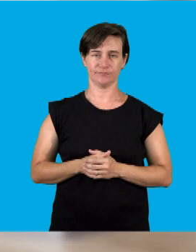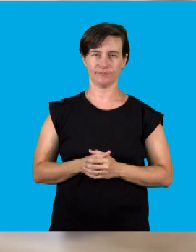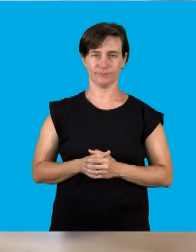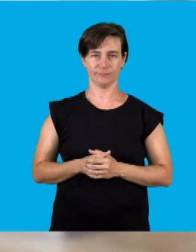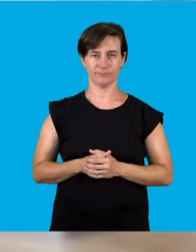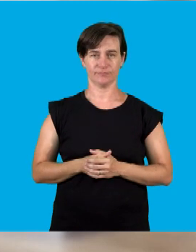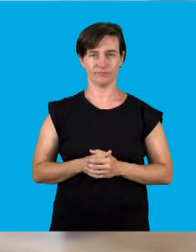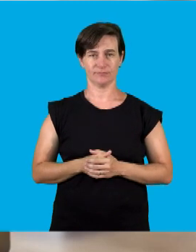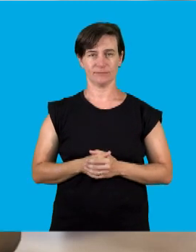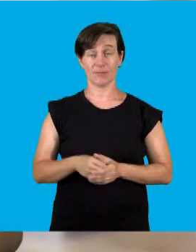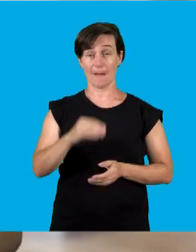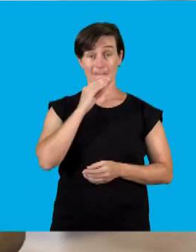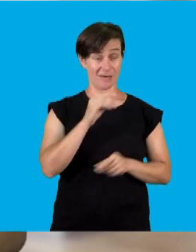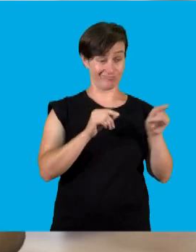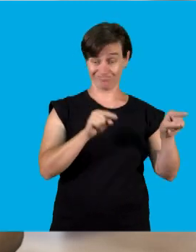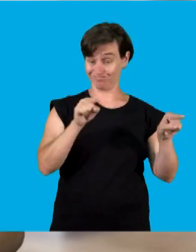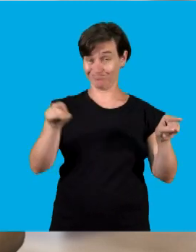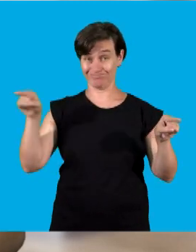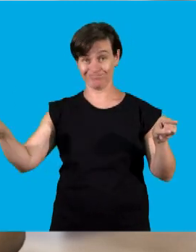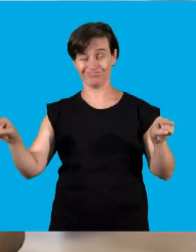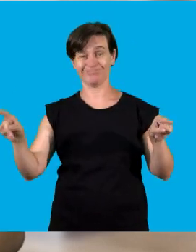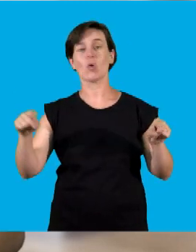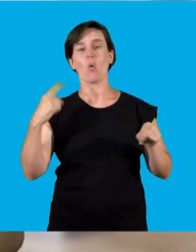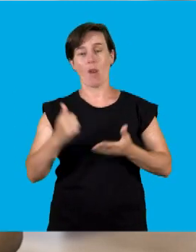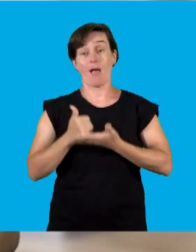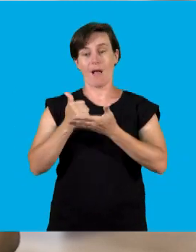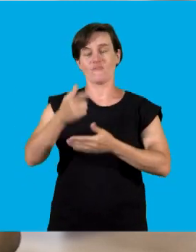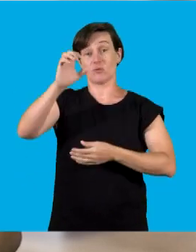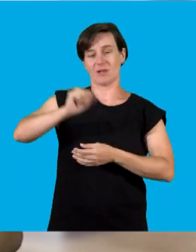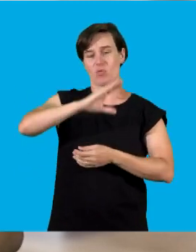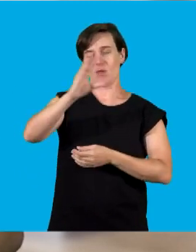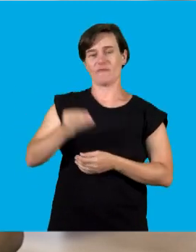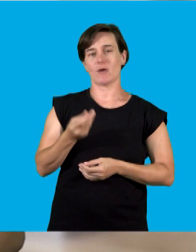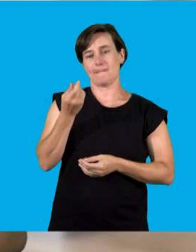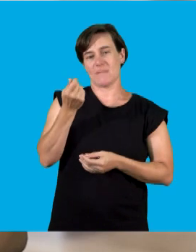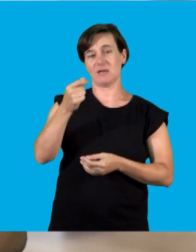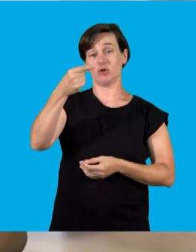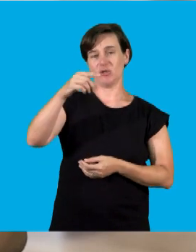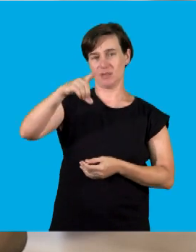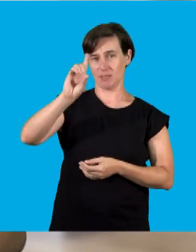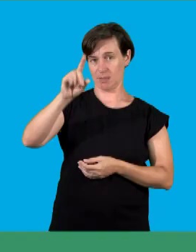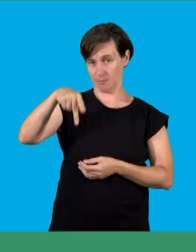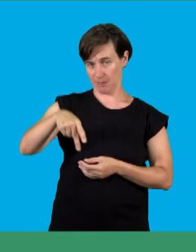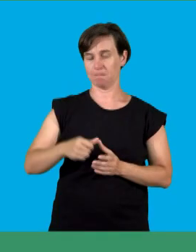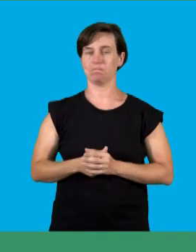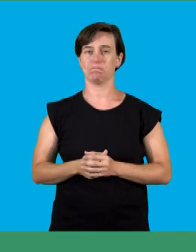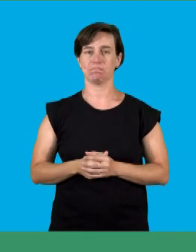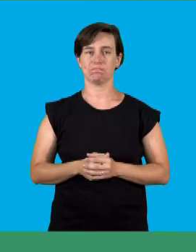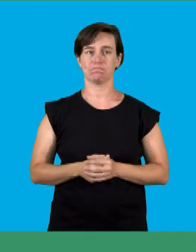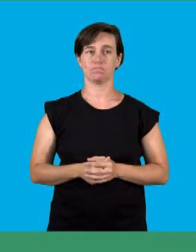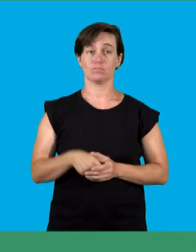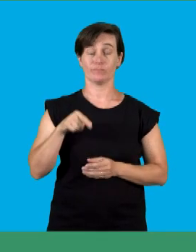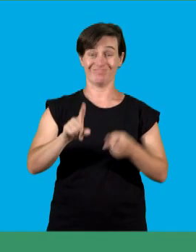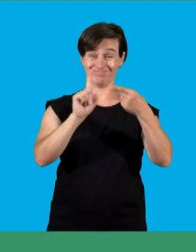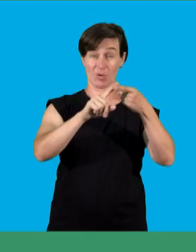In that way, these three sectors, they contribute to the gross domestic products of the country. The primary sector